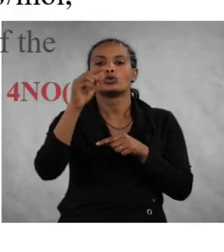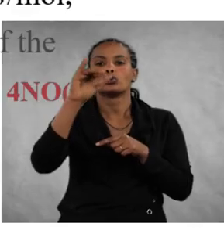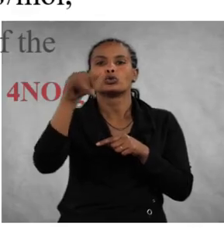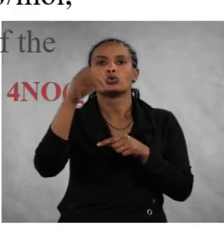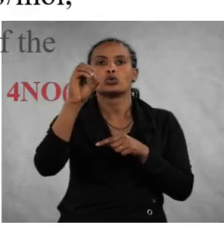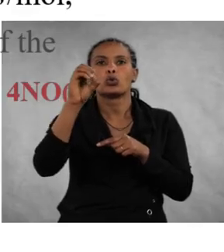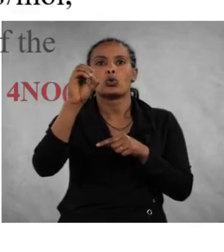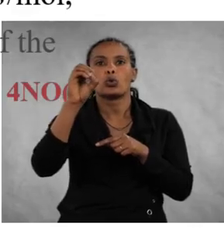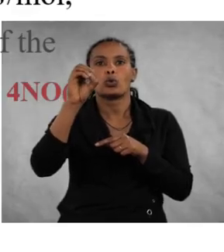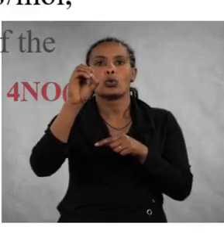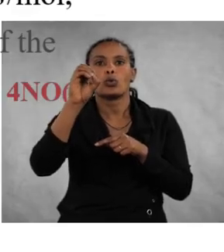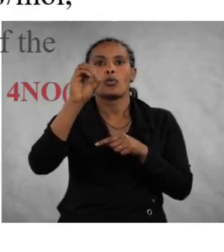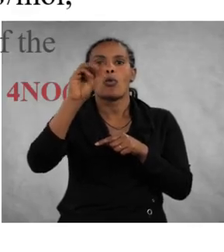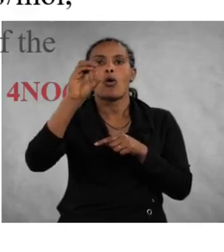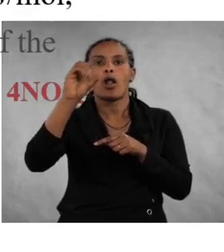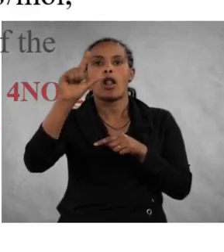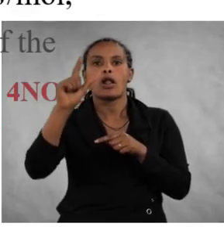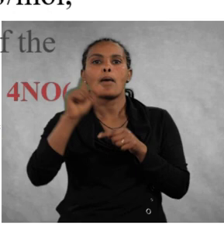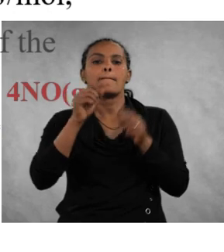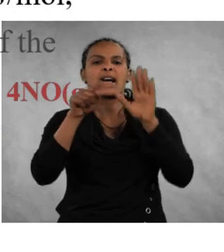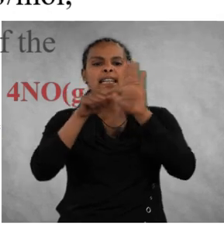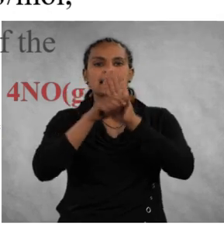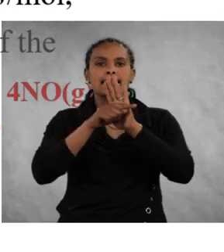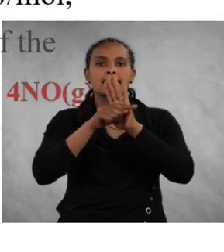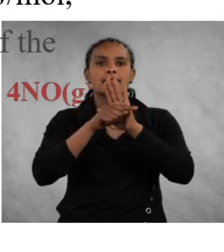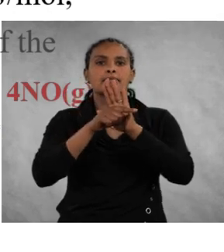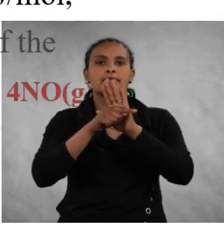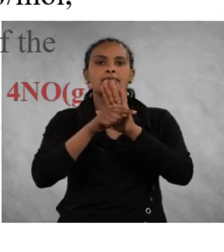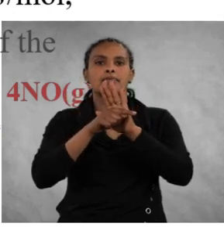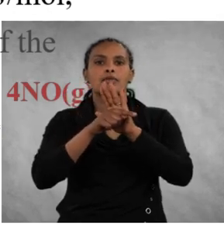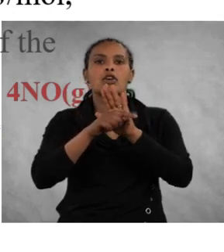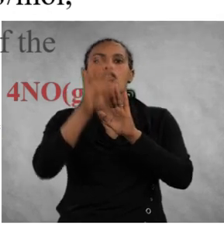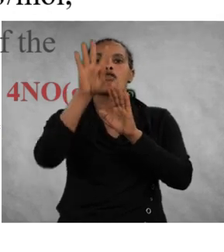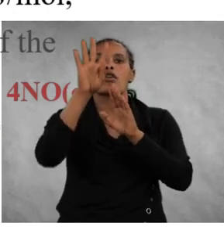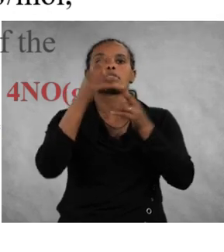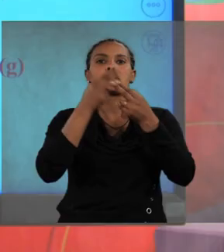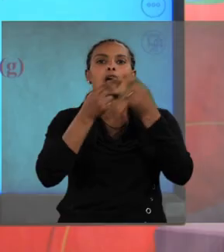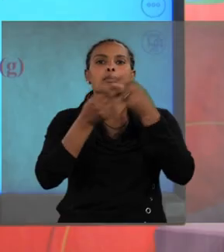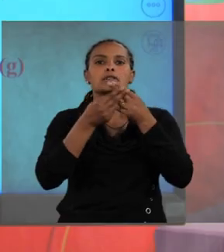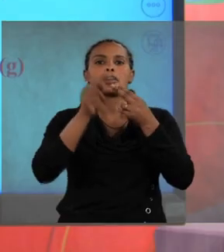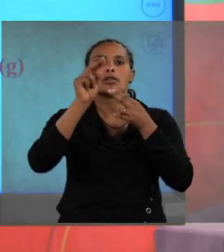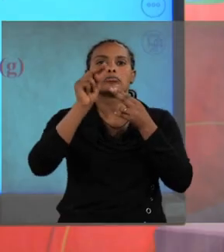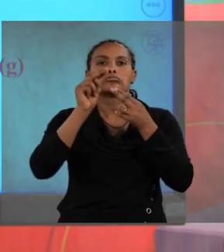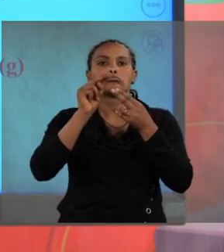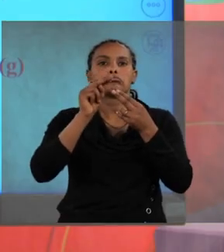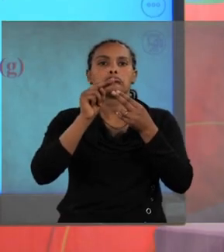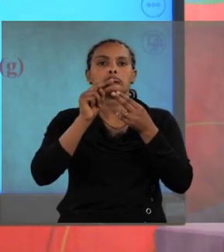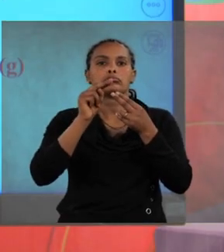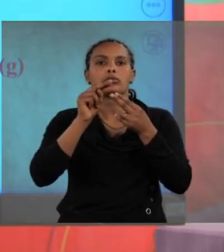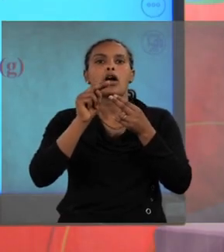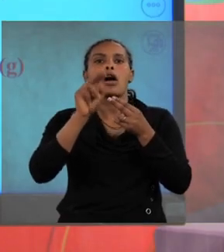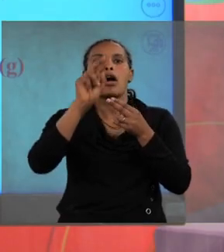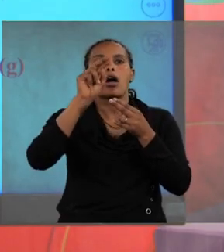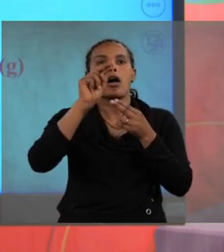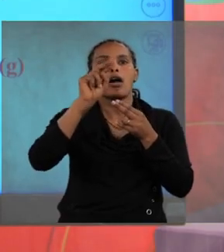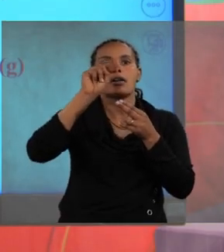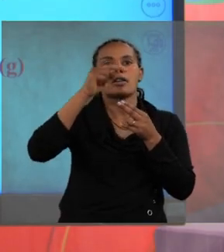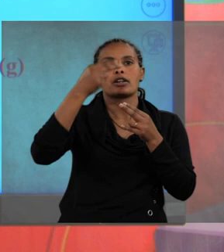19.3 kilojoule, minus 4 times delta H naught formation of